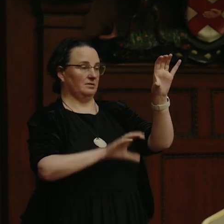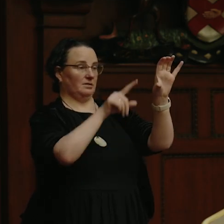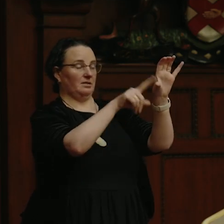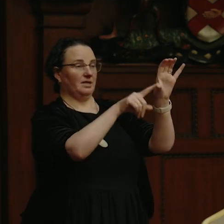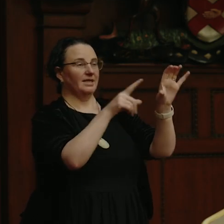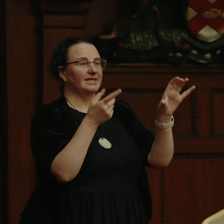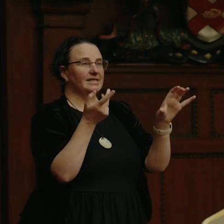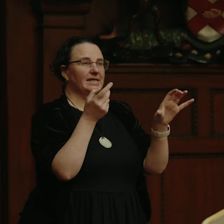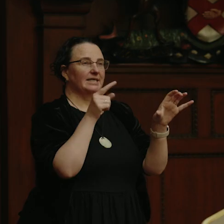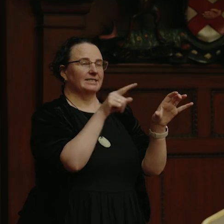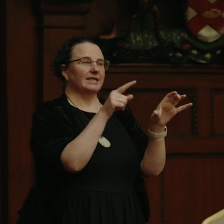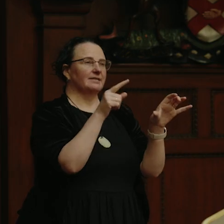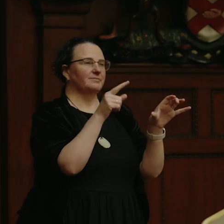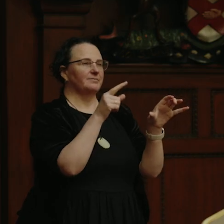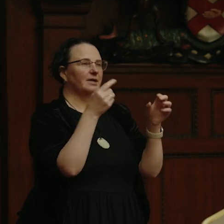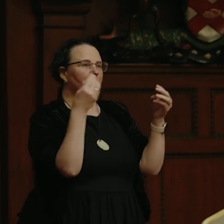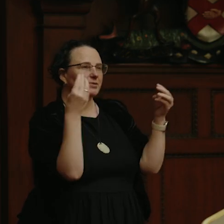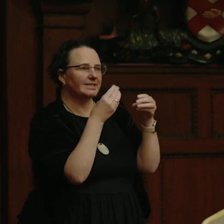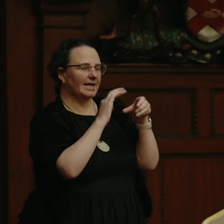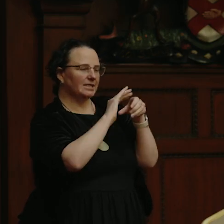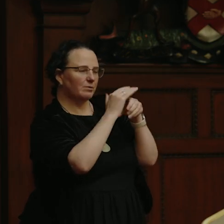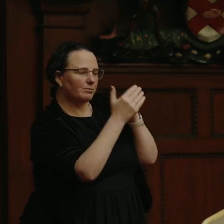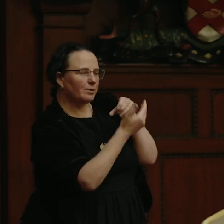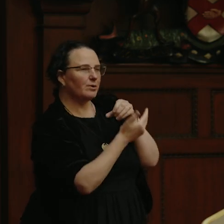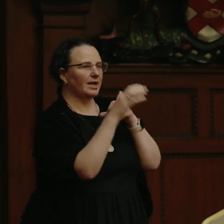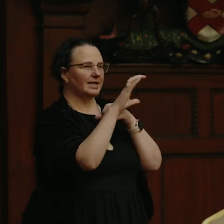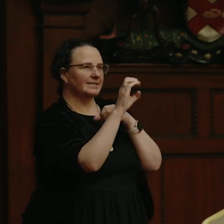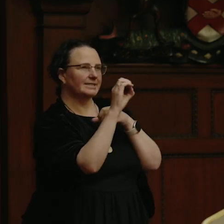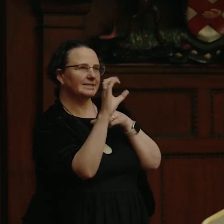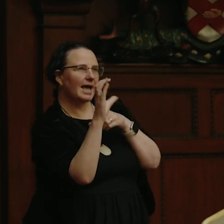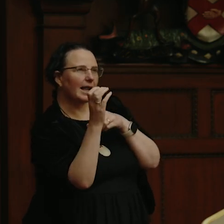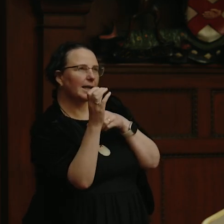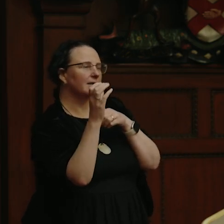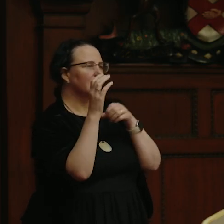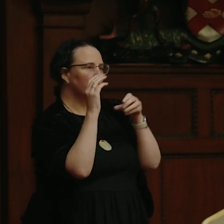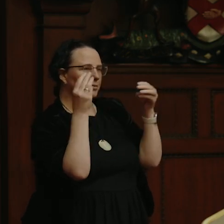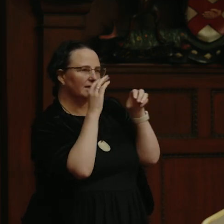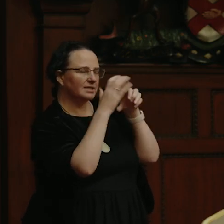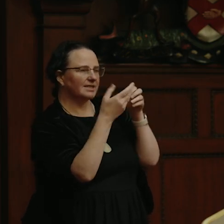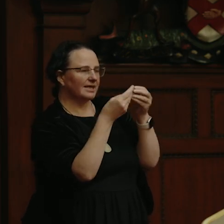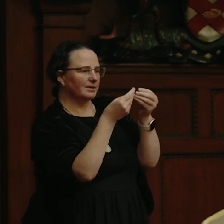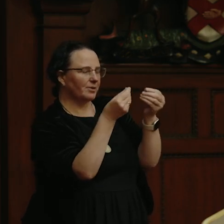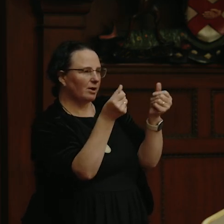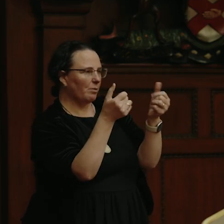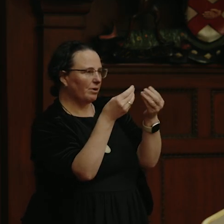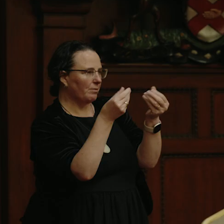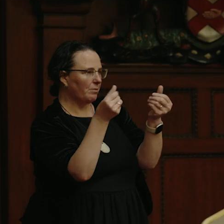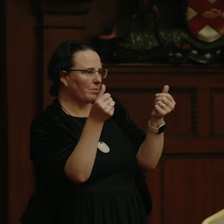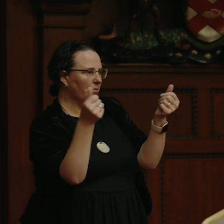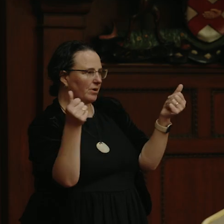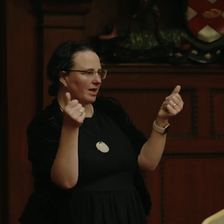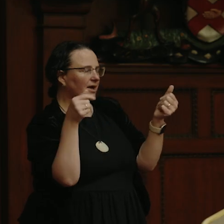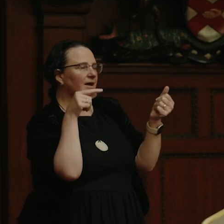its nice cellular covering and isn't protected anymore as those cells become devitalized. And it can lead to